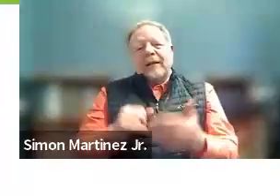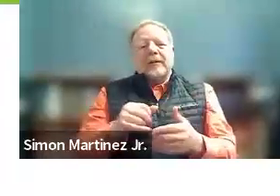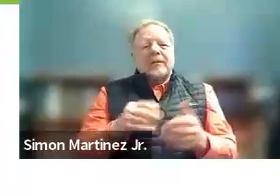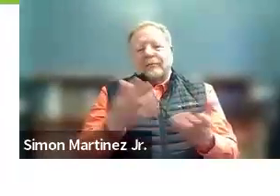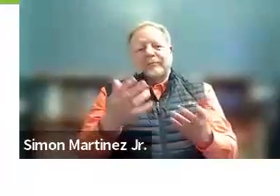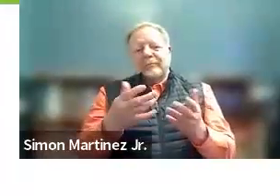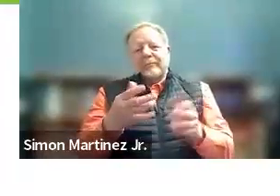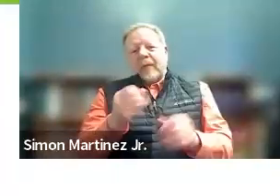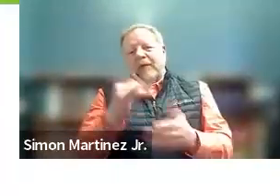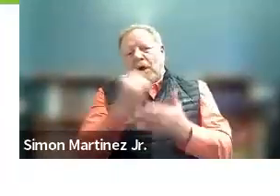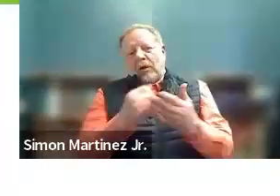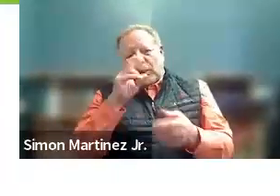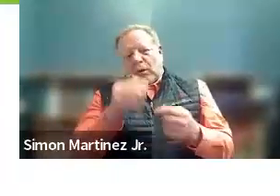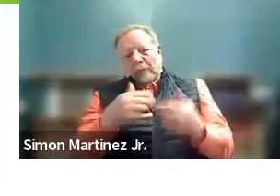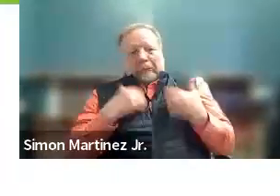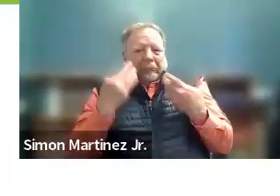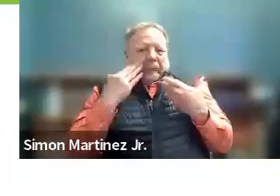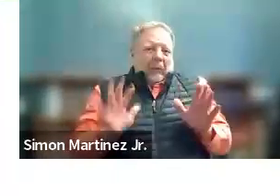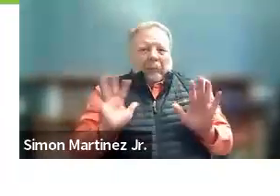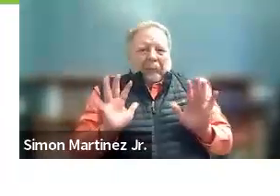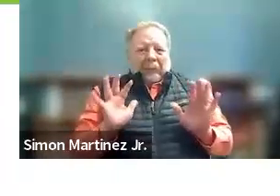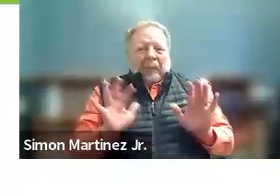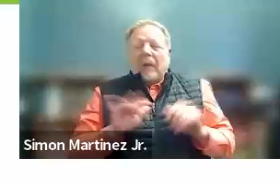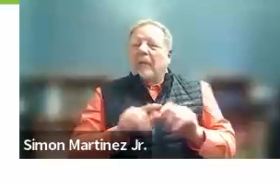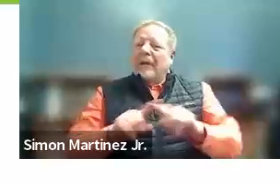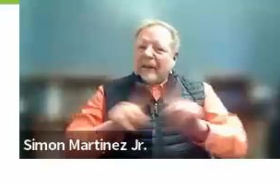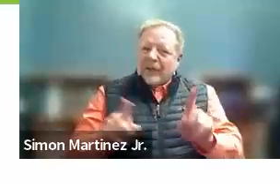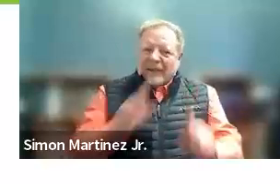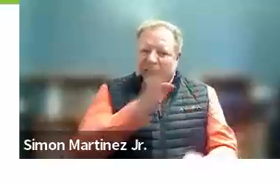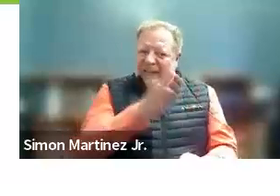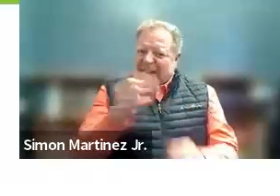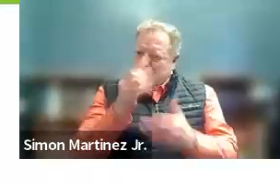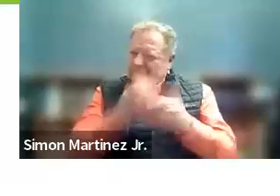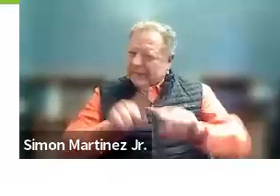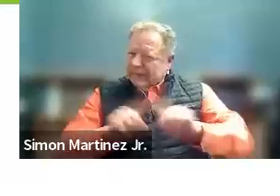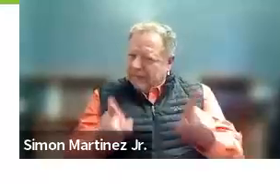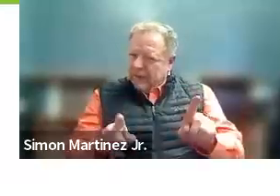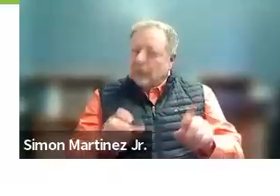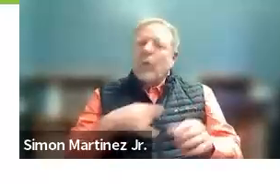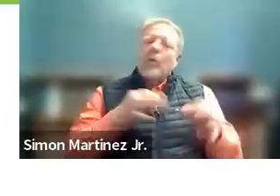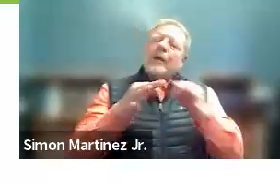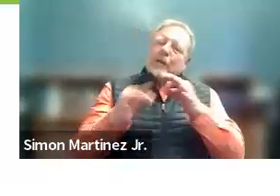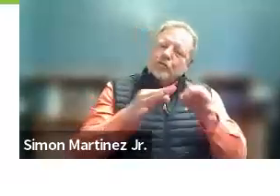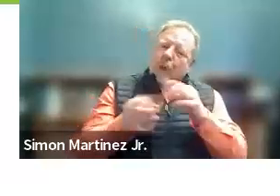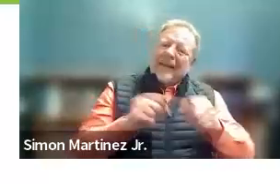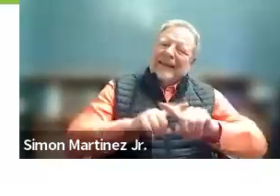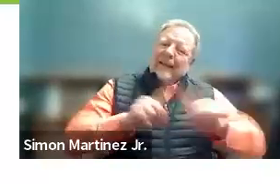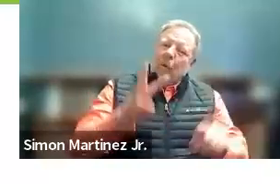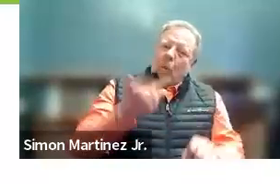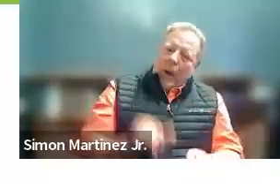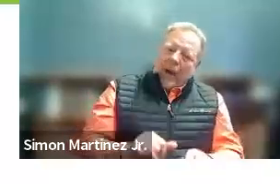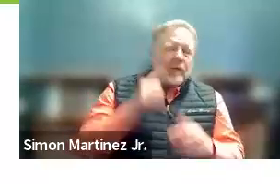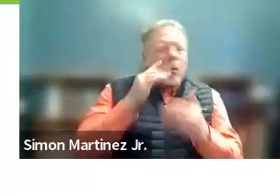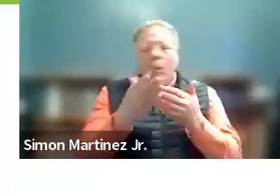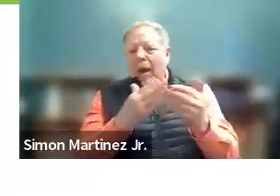rendering of a dog. I don't know. Um, those are really different, right? So we're going to want to describe them in a different way for